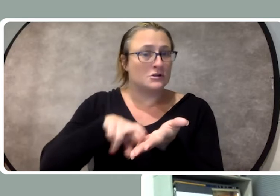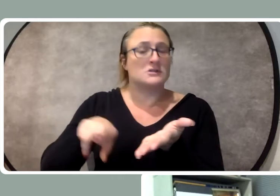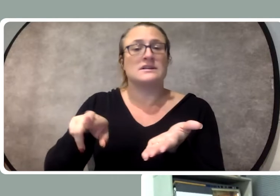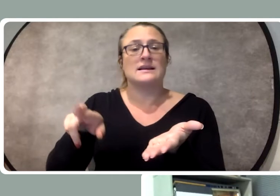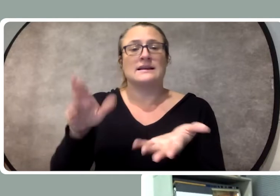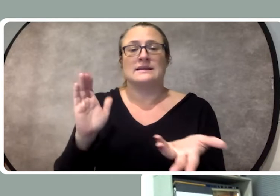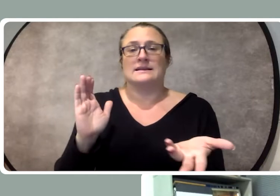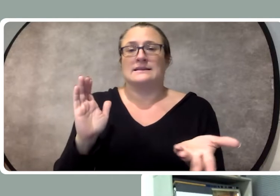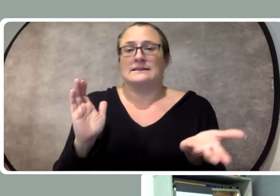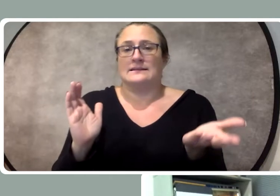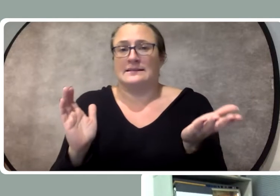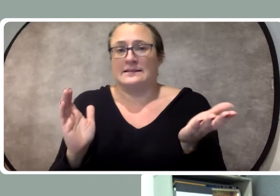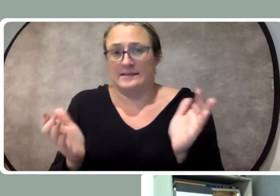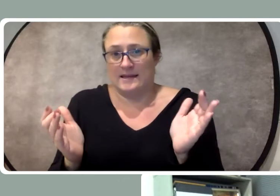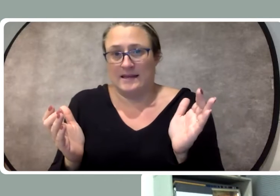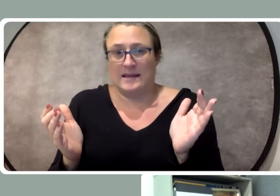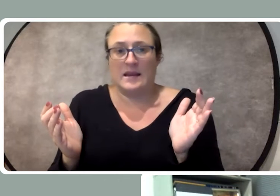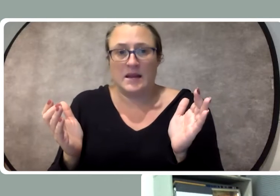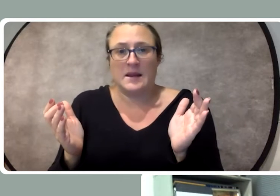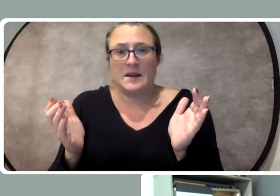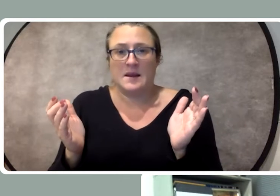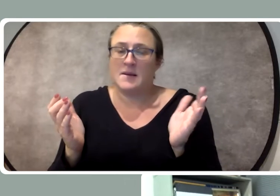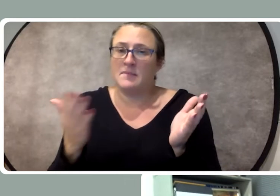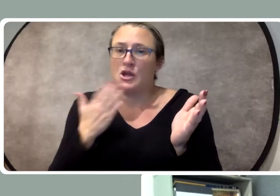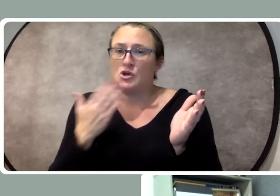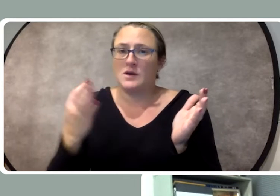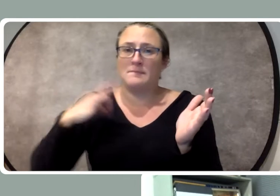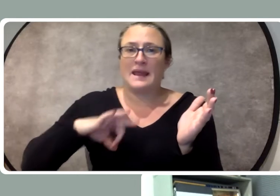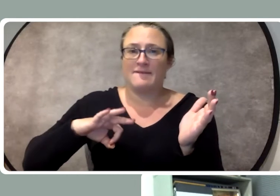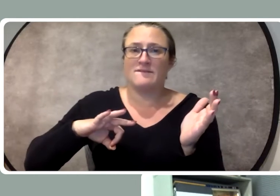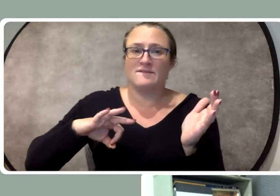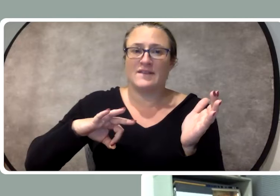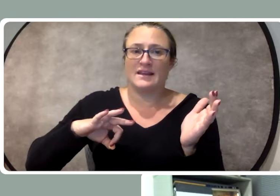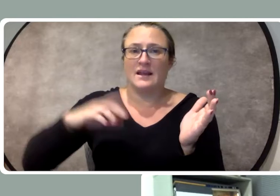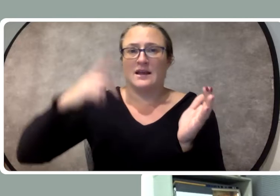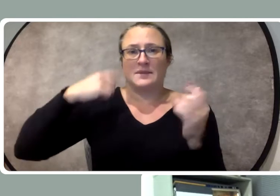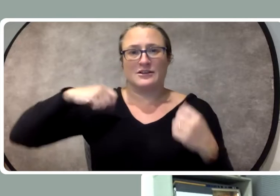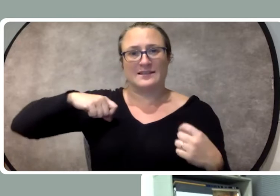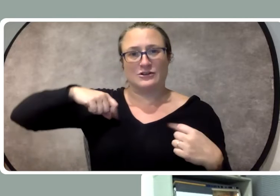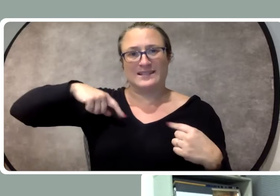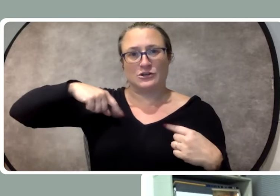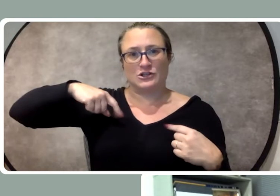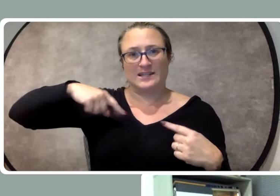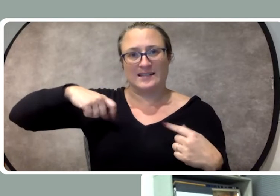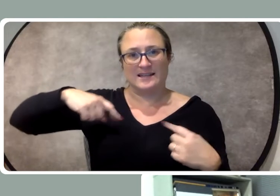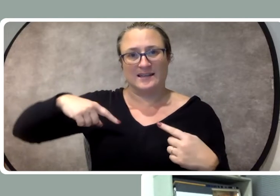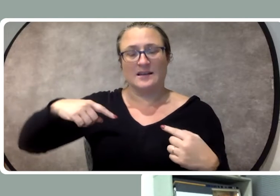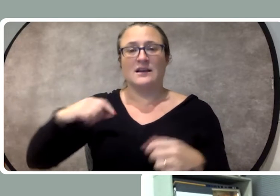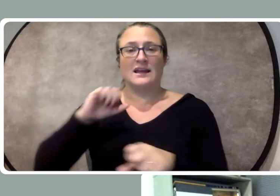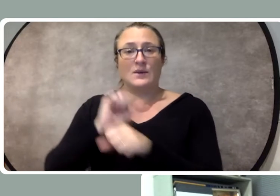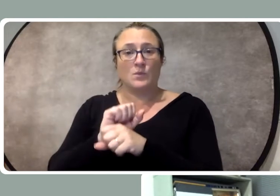to a good benefit because there's synergy. It works better with